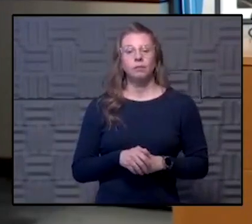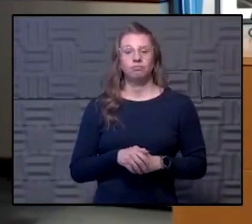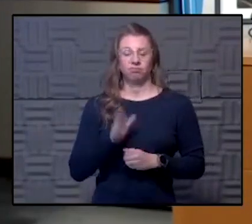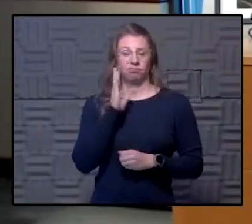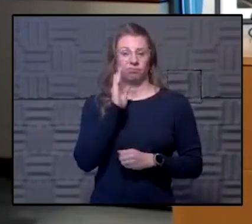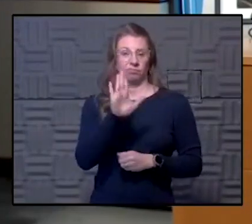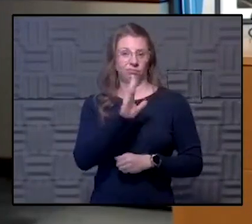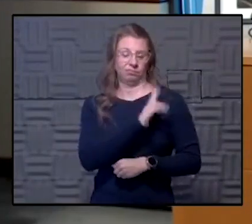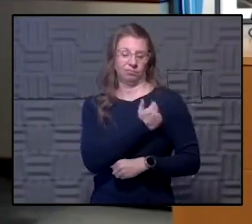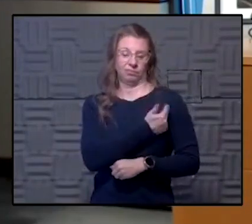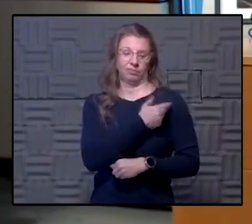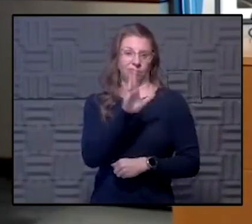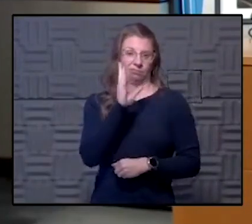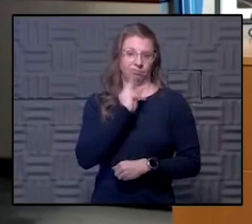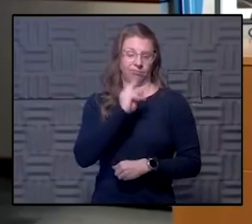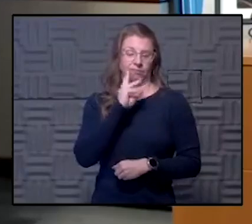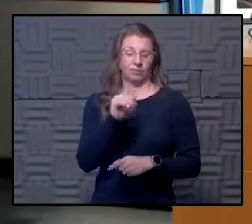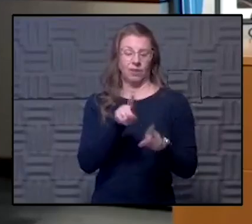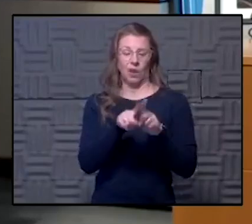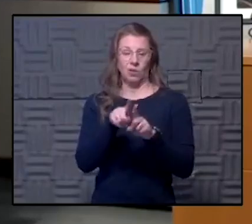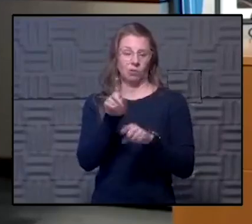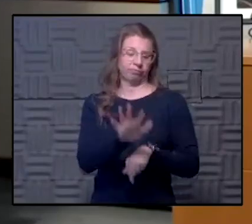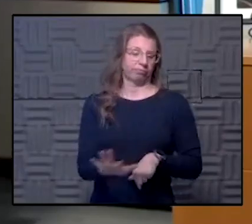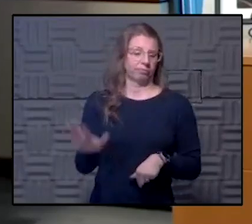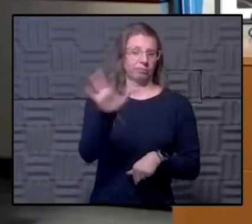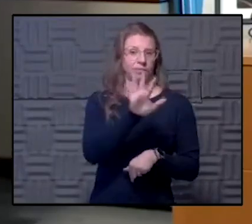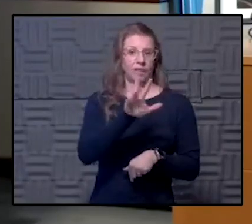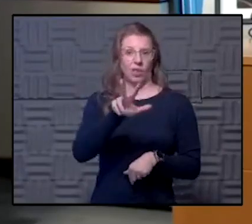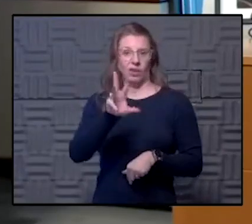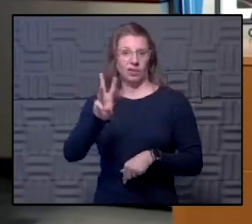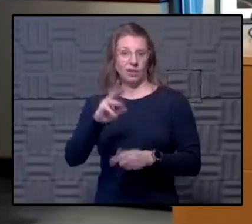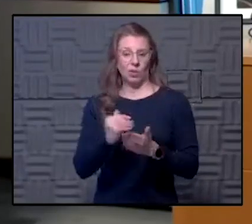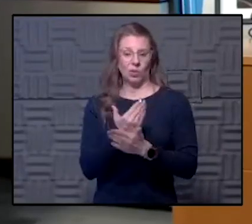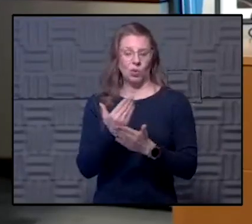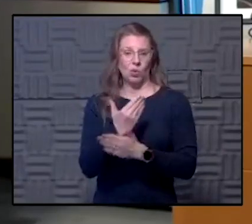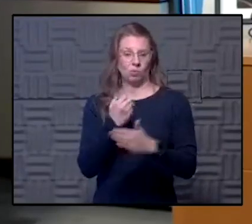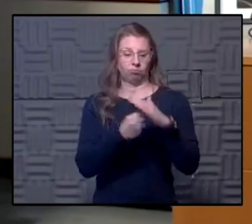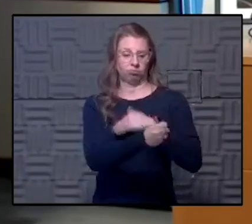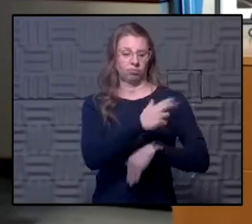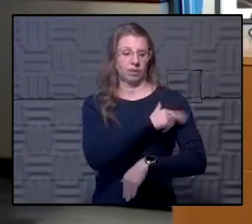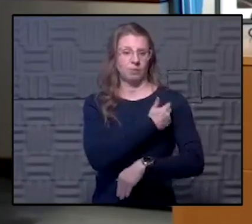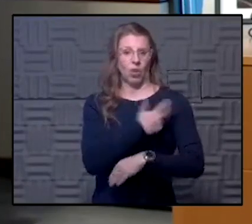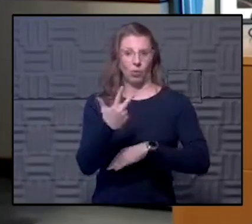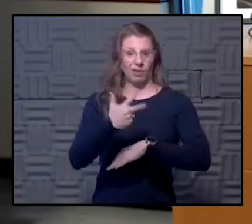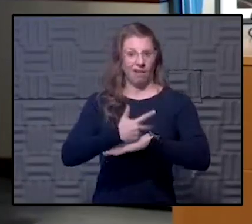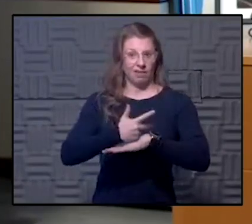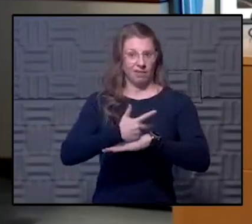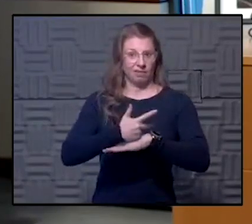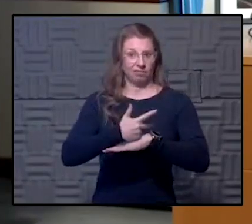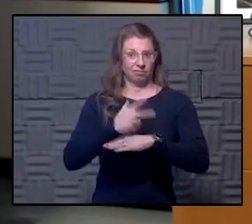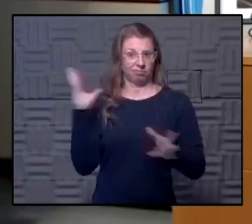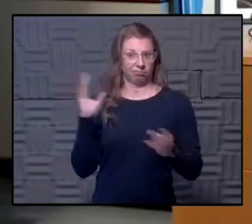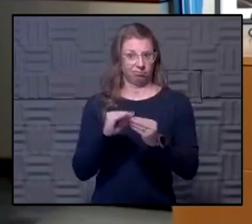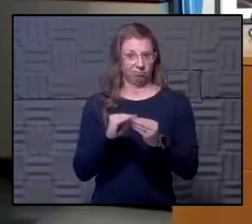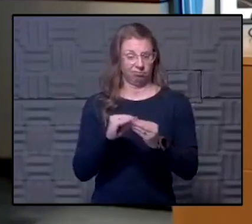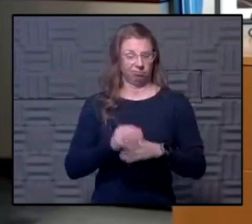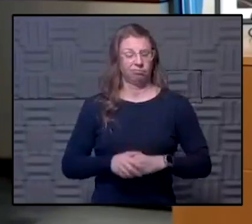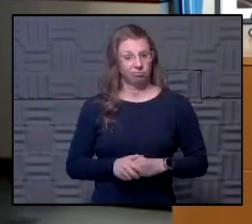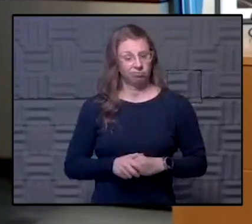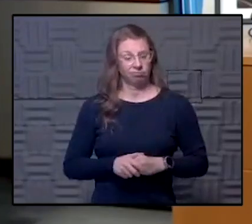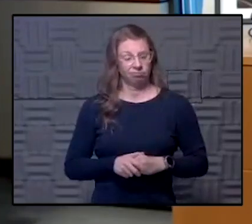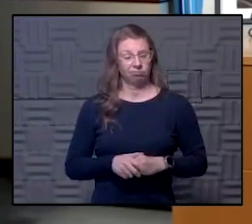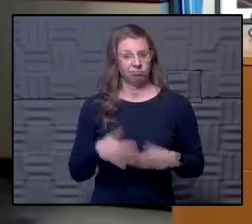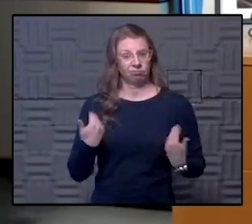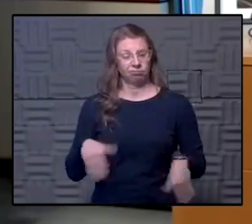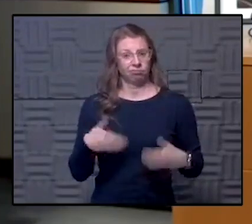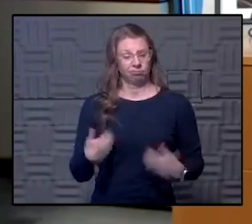hospital, and this is true all over, is we only had 36 new hospitalizations in that 3-day period. So that's been encouraging